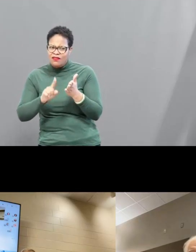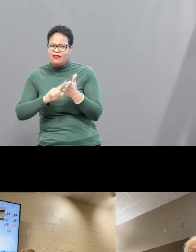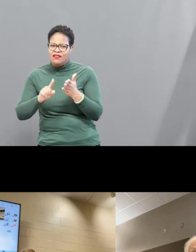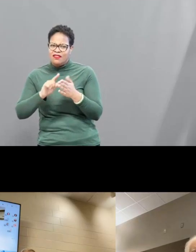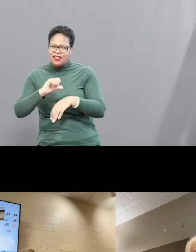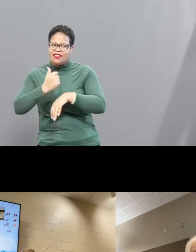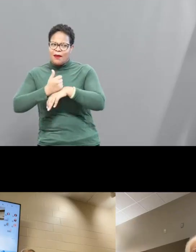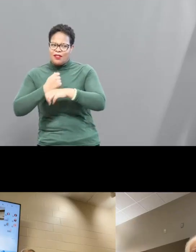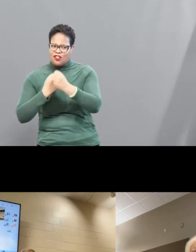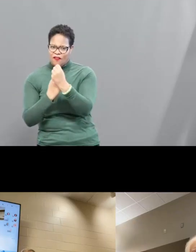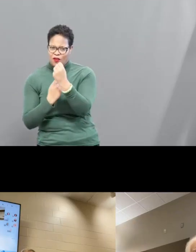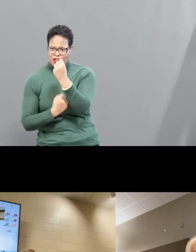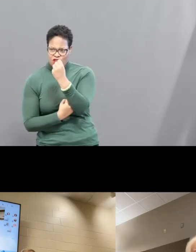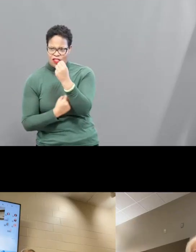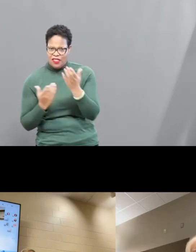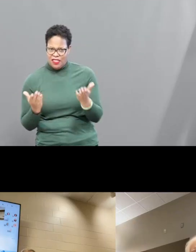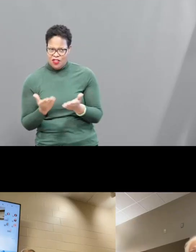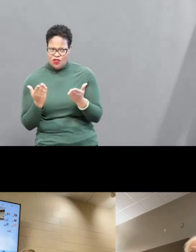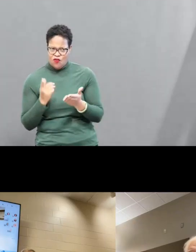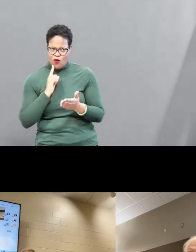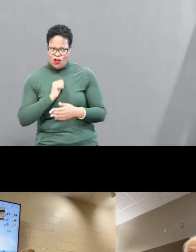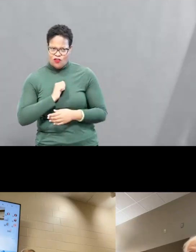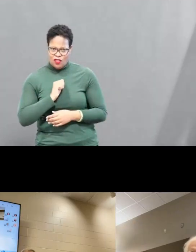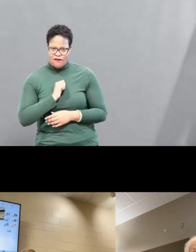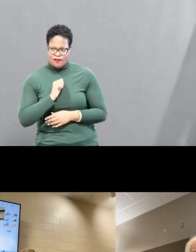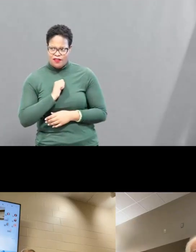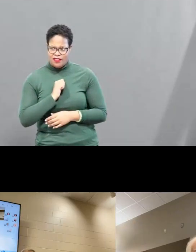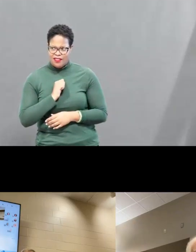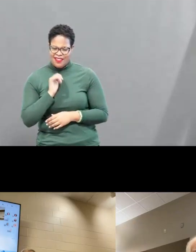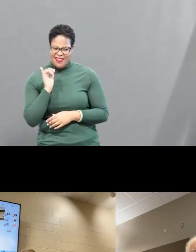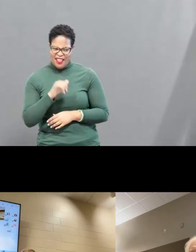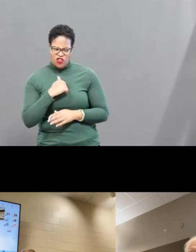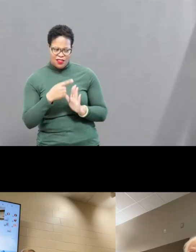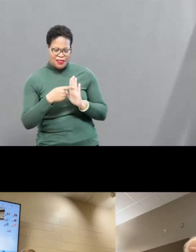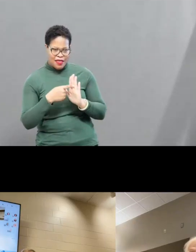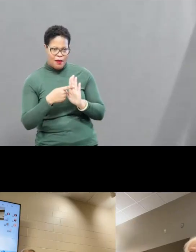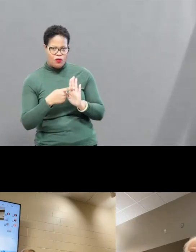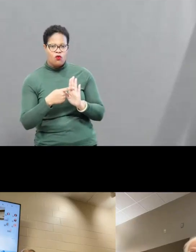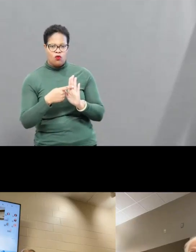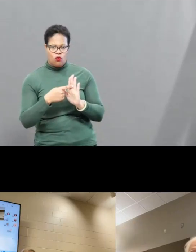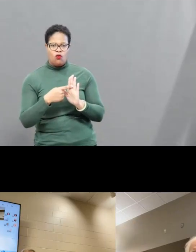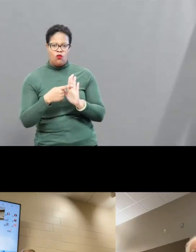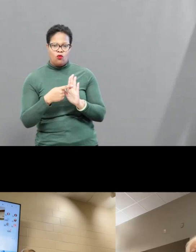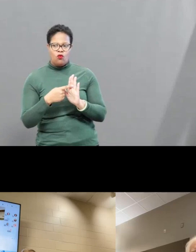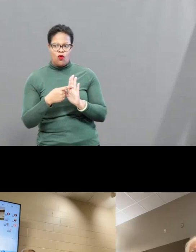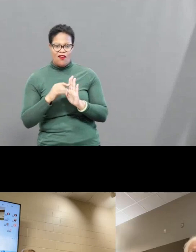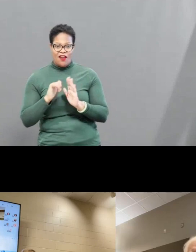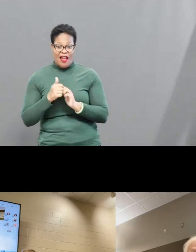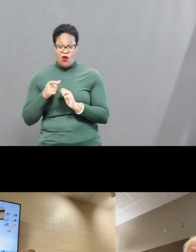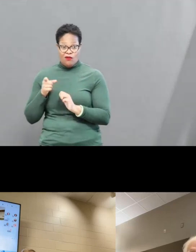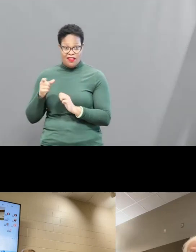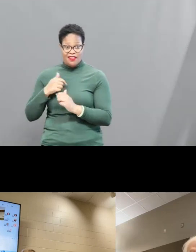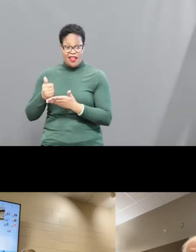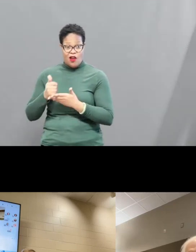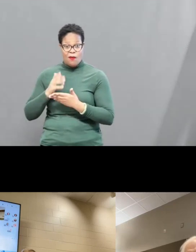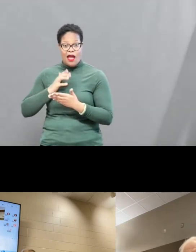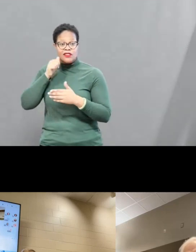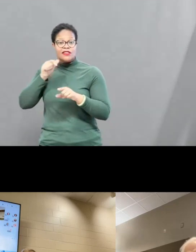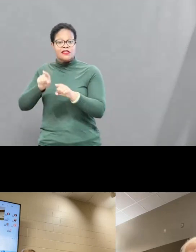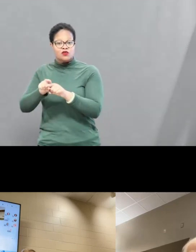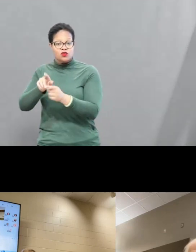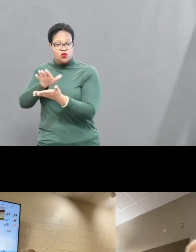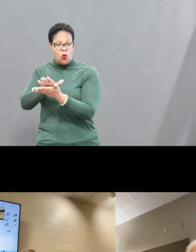establishing a foundation for ourselves. That's just an example of how this has helped our sister